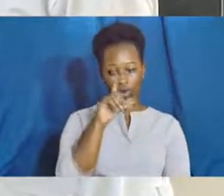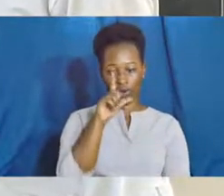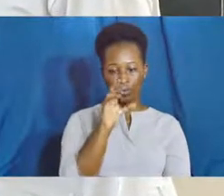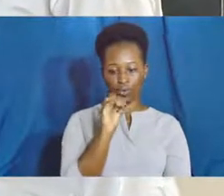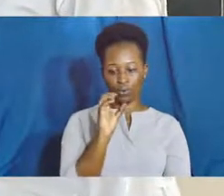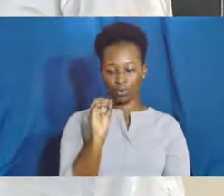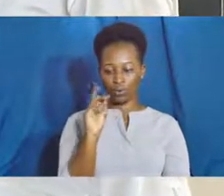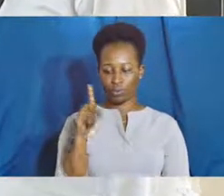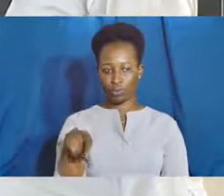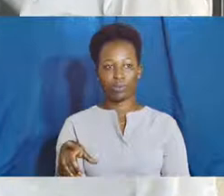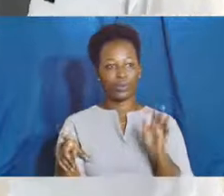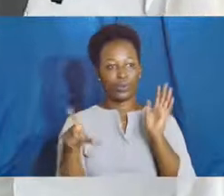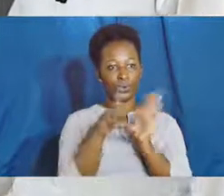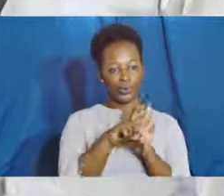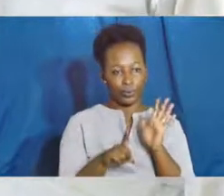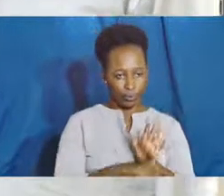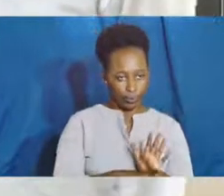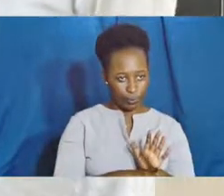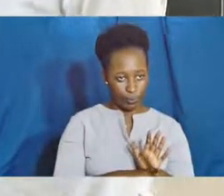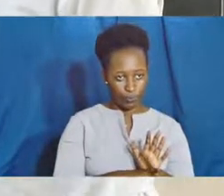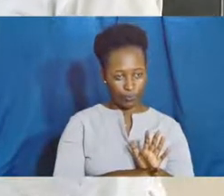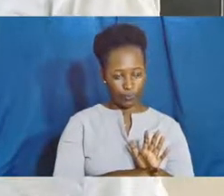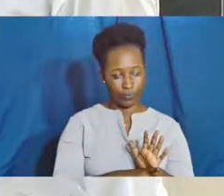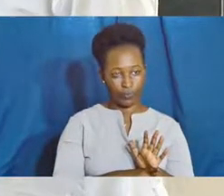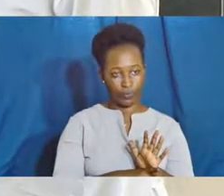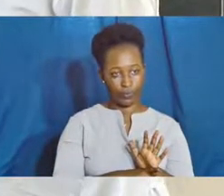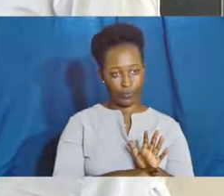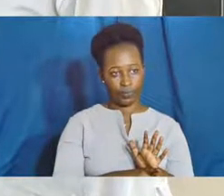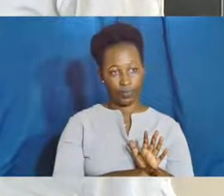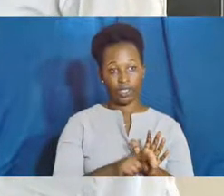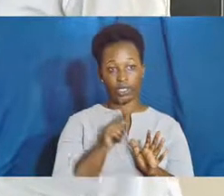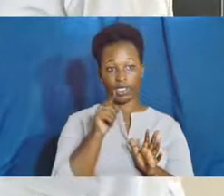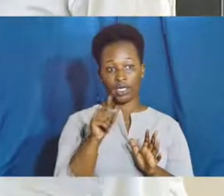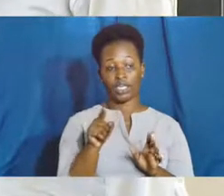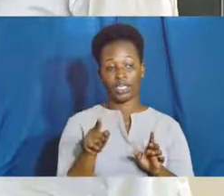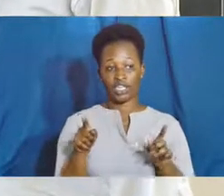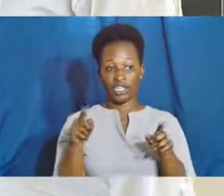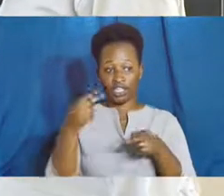law. And this is the Kirchhoff